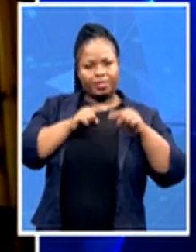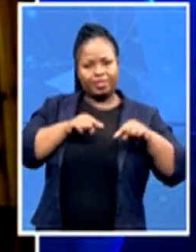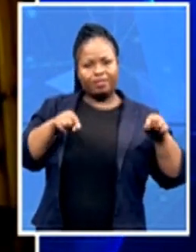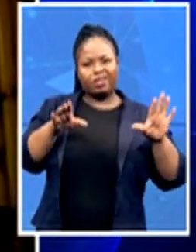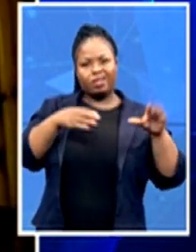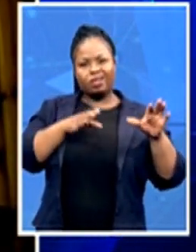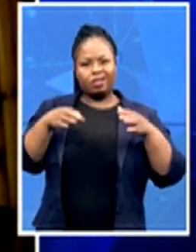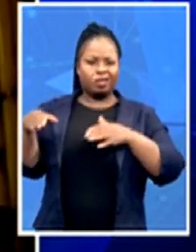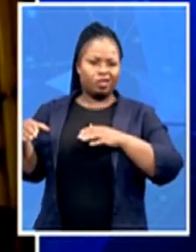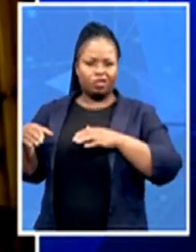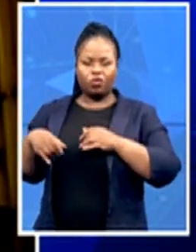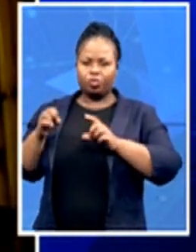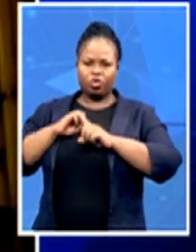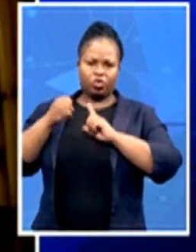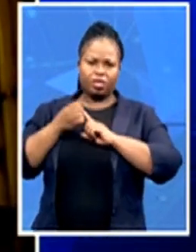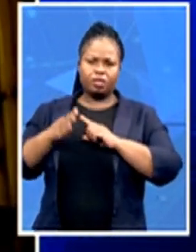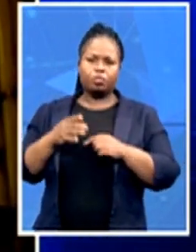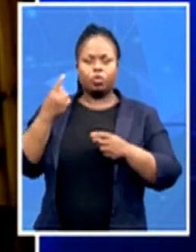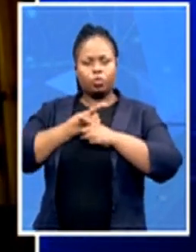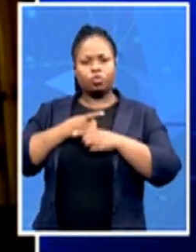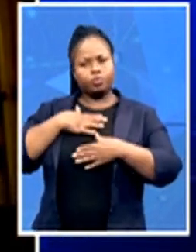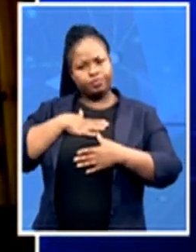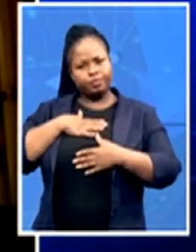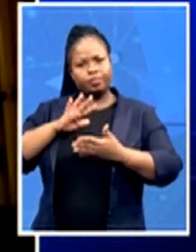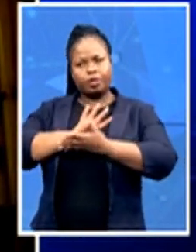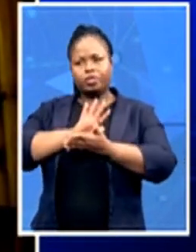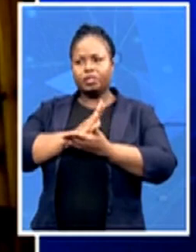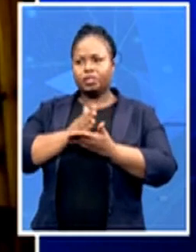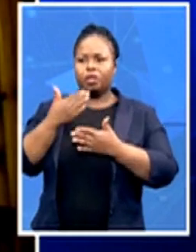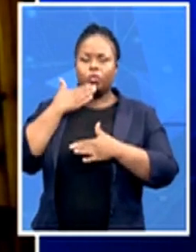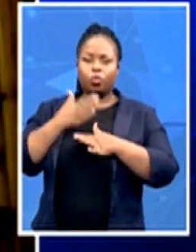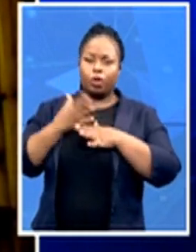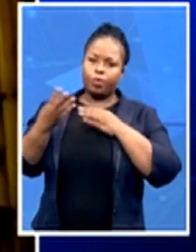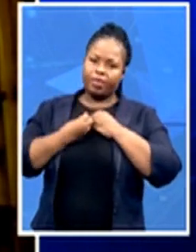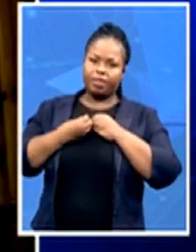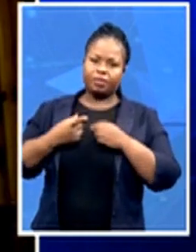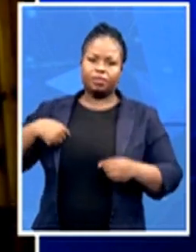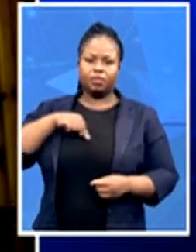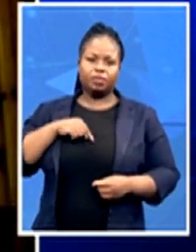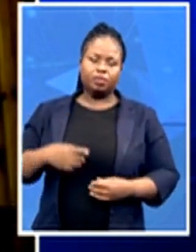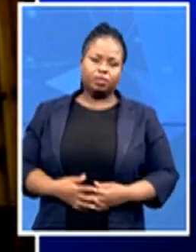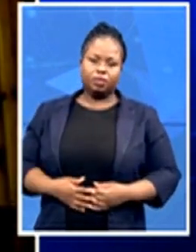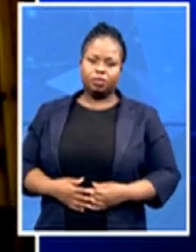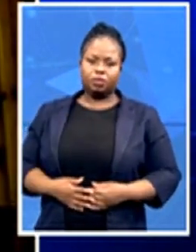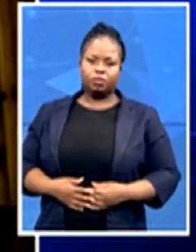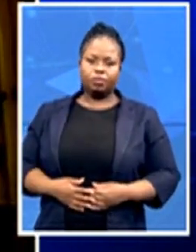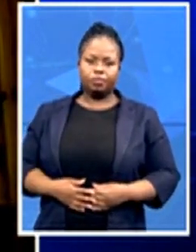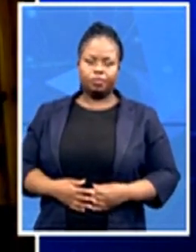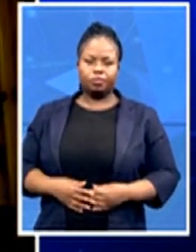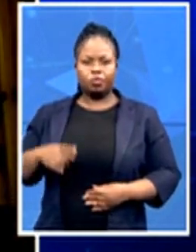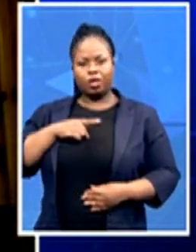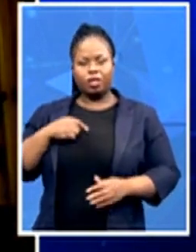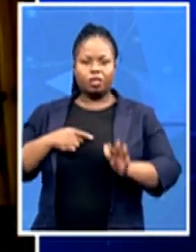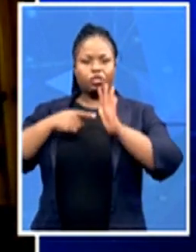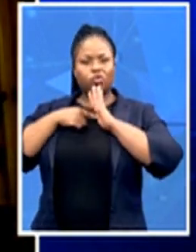always appreciate those who work with us and showing some bit of sympathy towards the cause of the miners. But to a